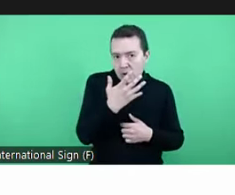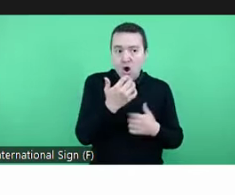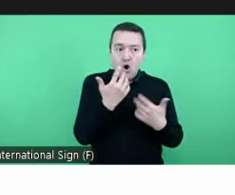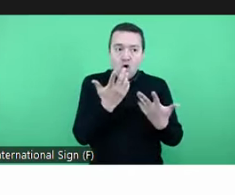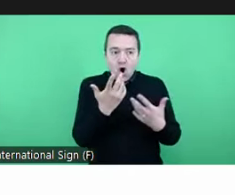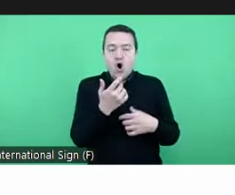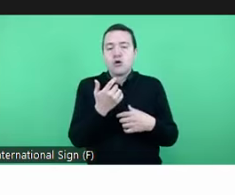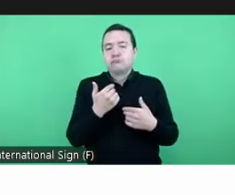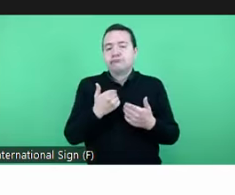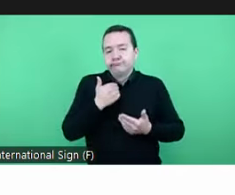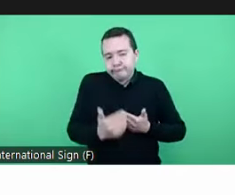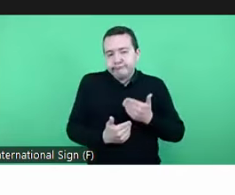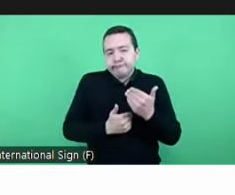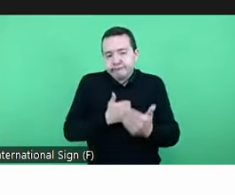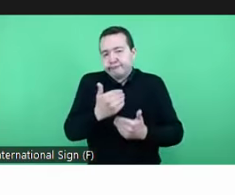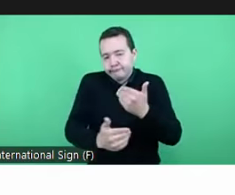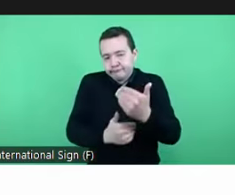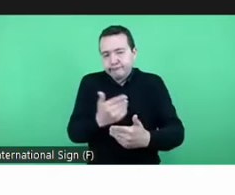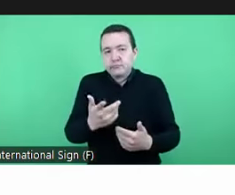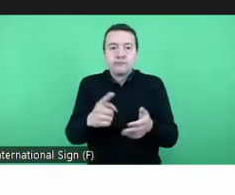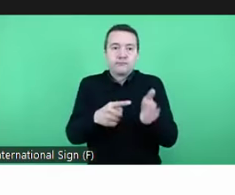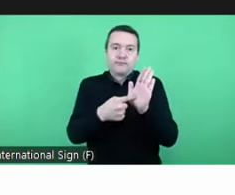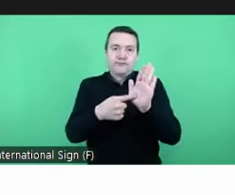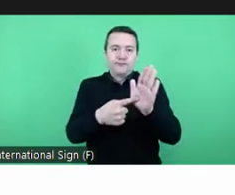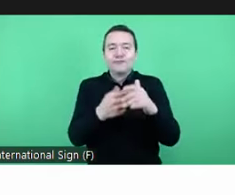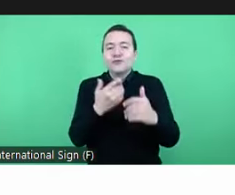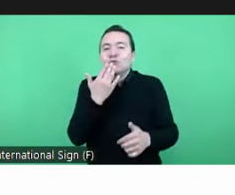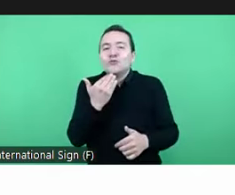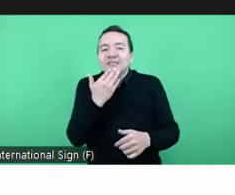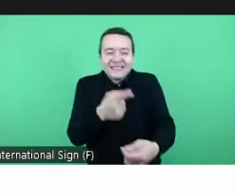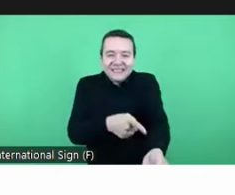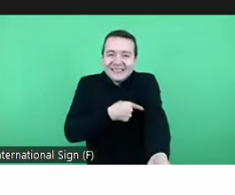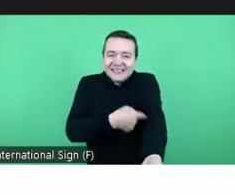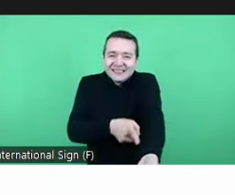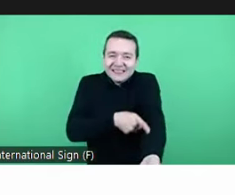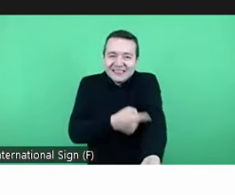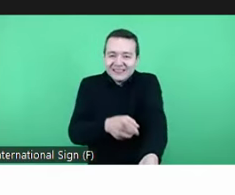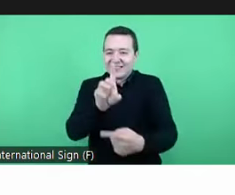treatments. This includes, for instance, diabetes medicine,